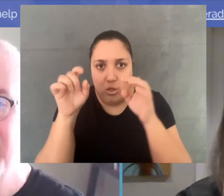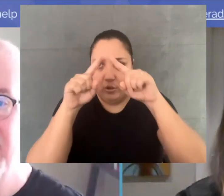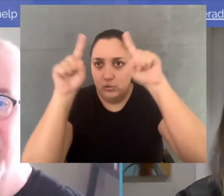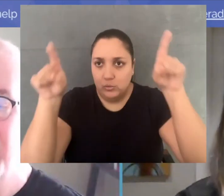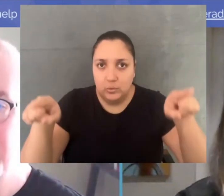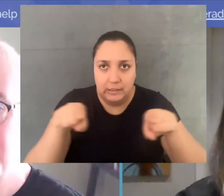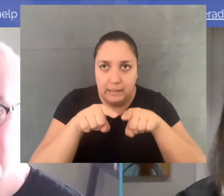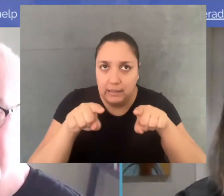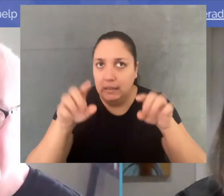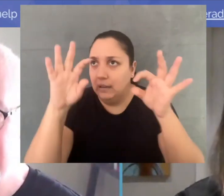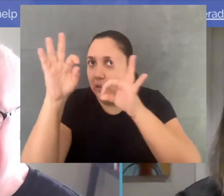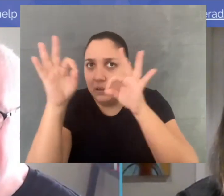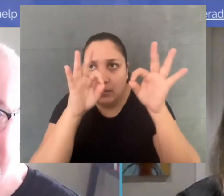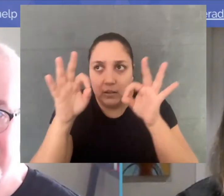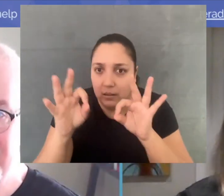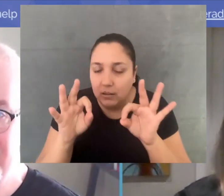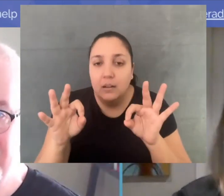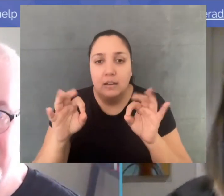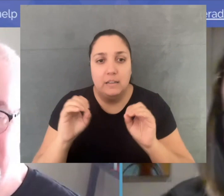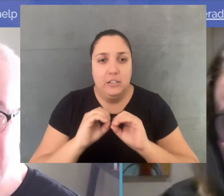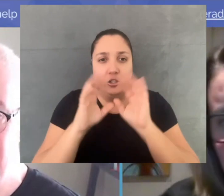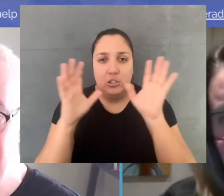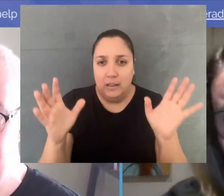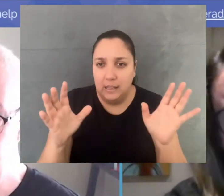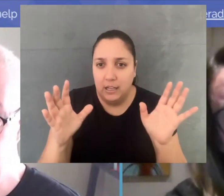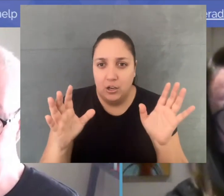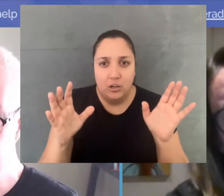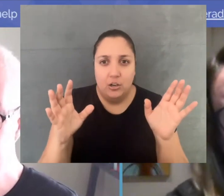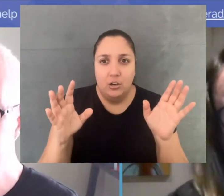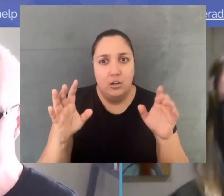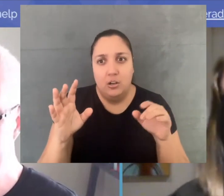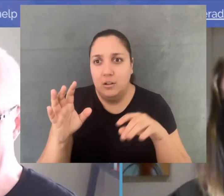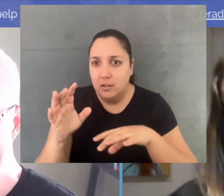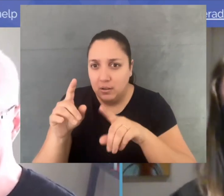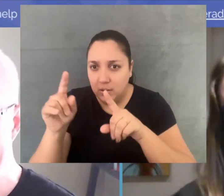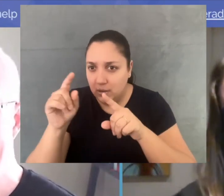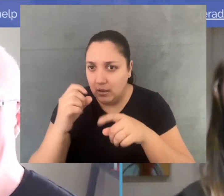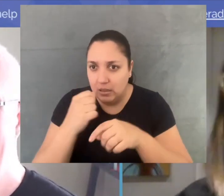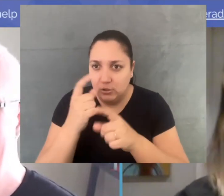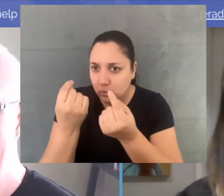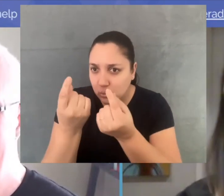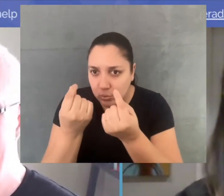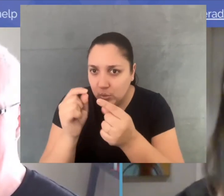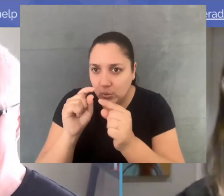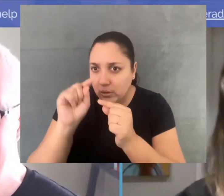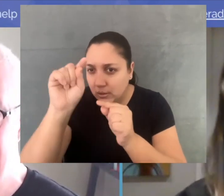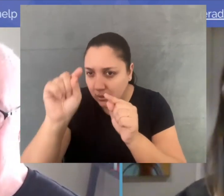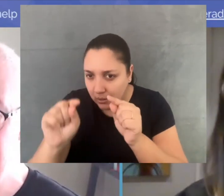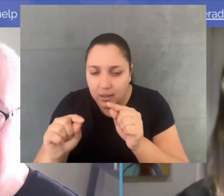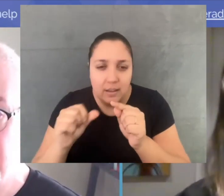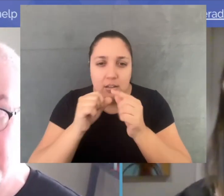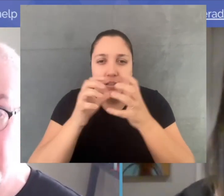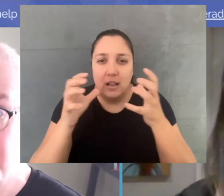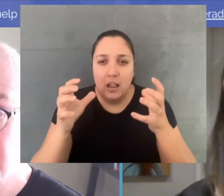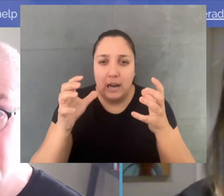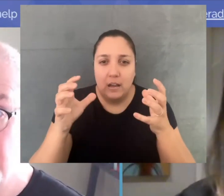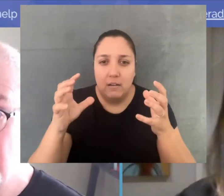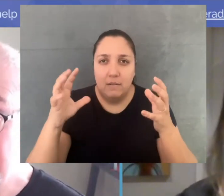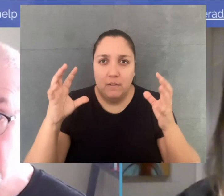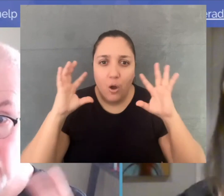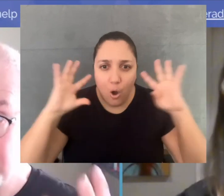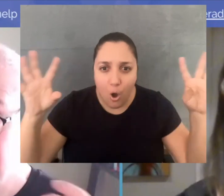screen, ensuring that that there are clear calls to action, and that there's not a lot